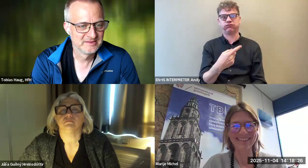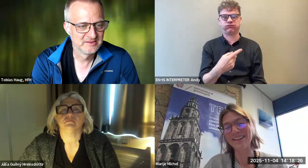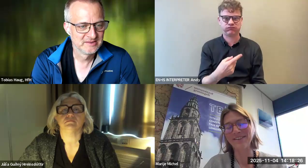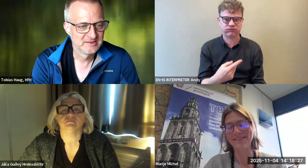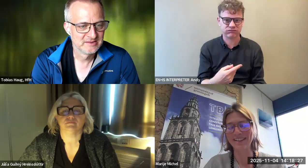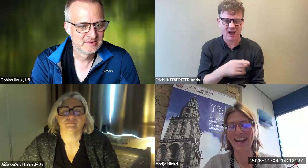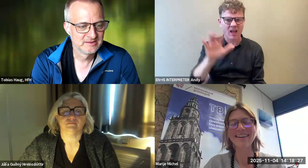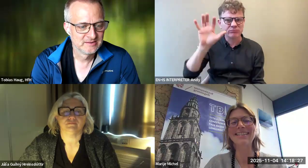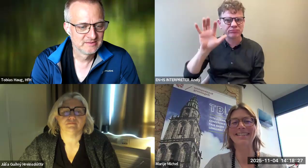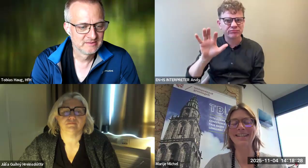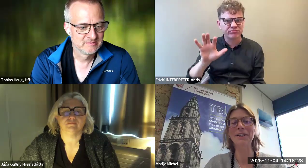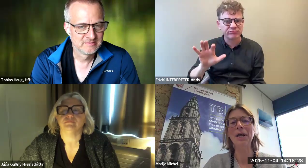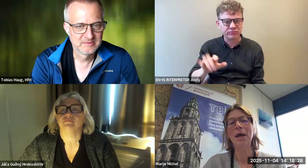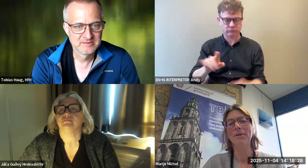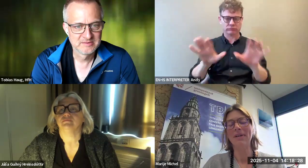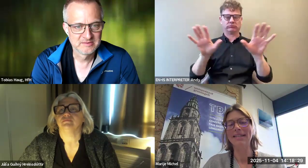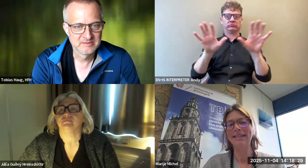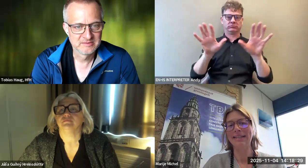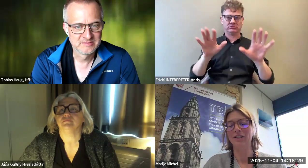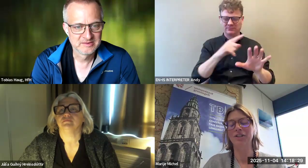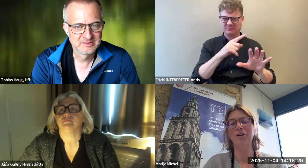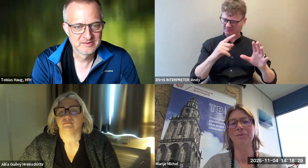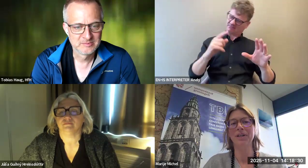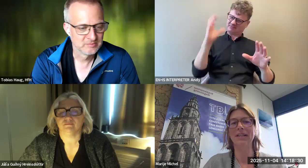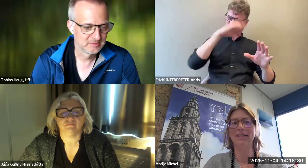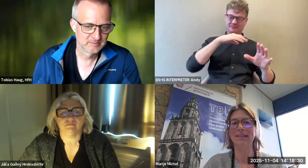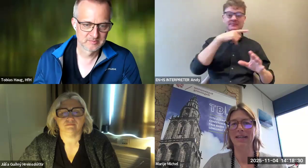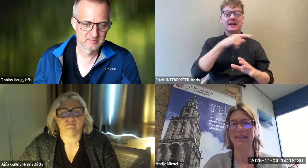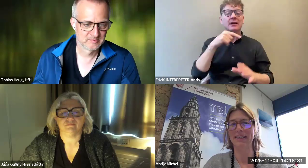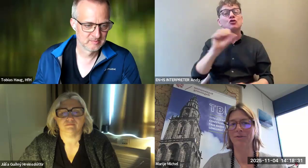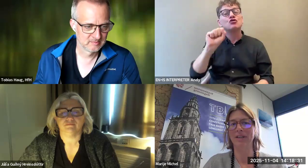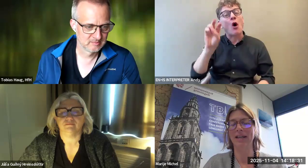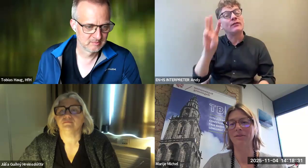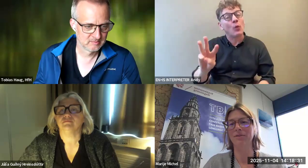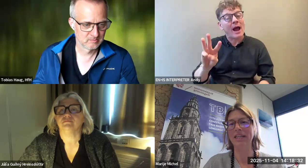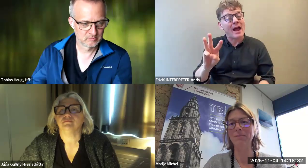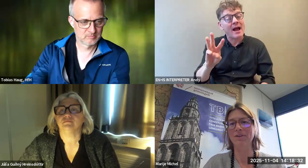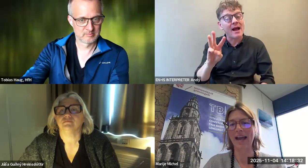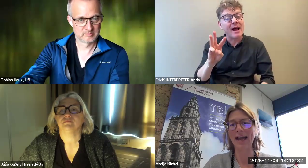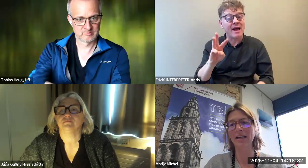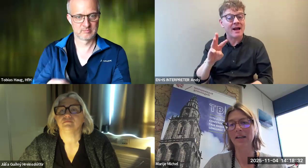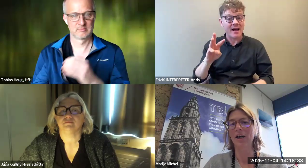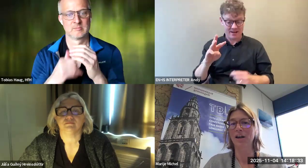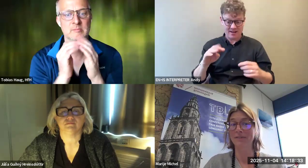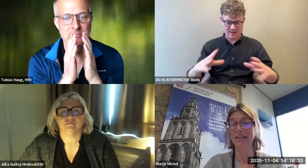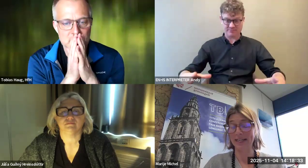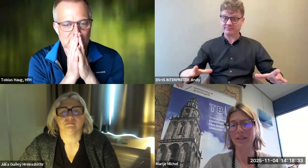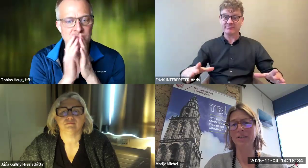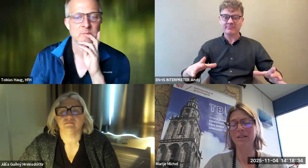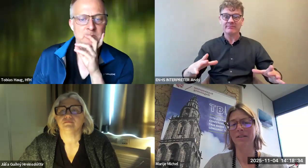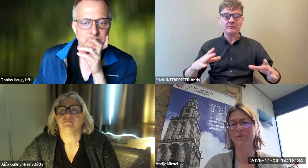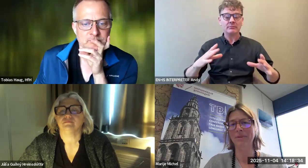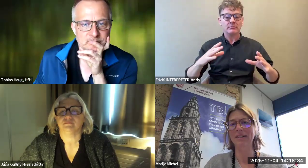text or a lot of characters here, but basically it's a software that takes into account or keeps track of